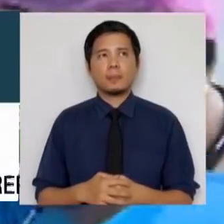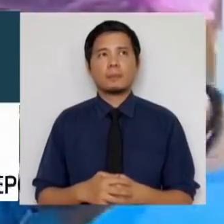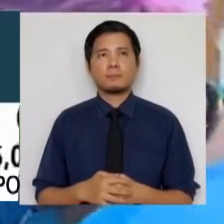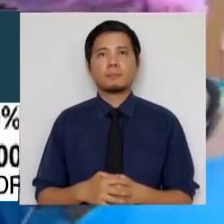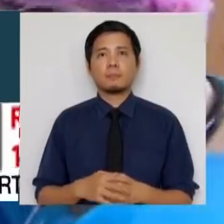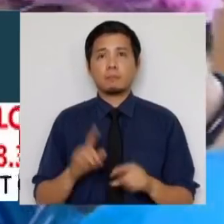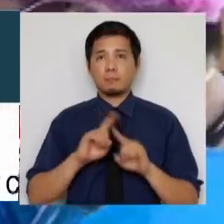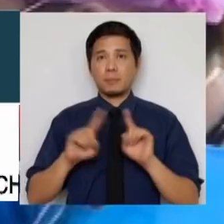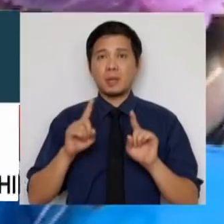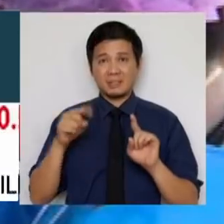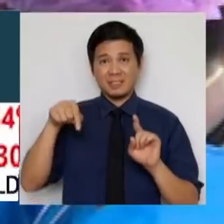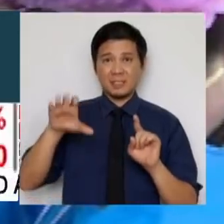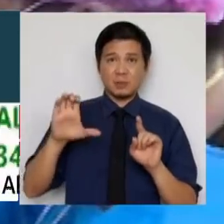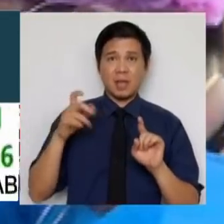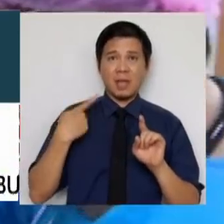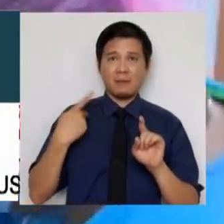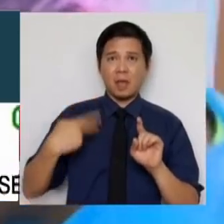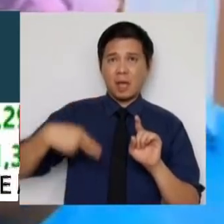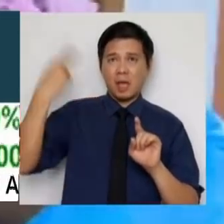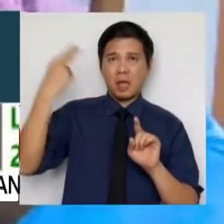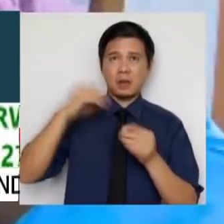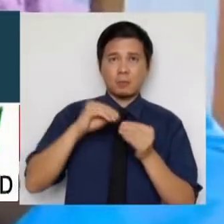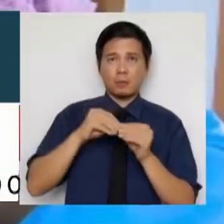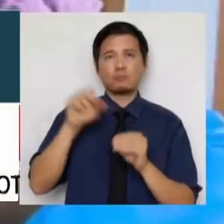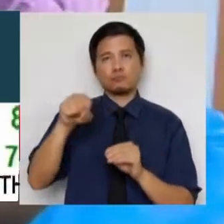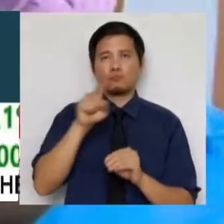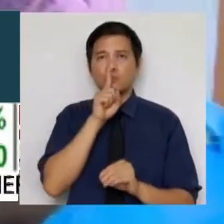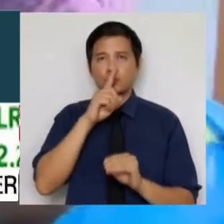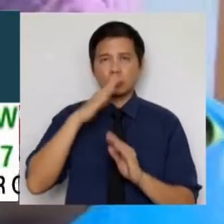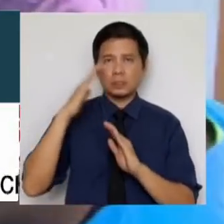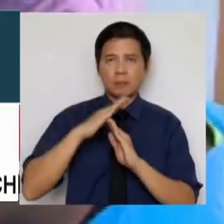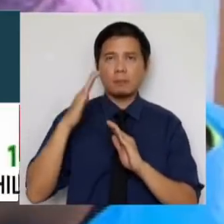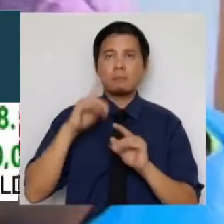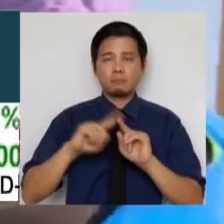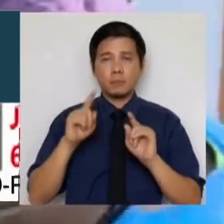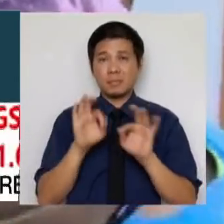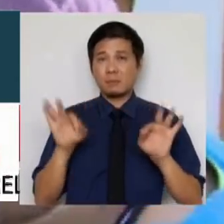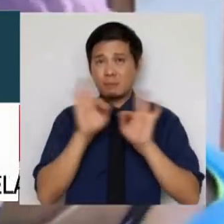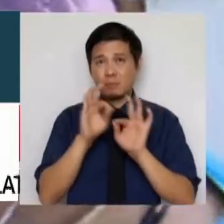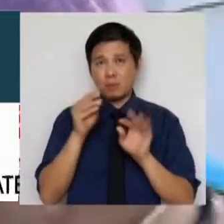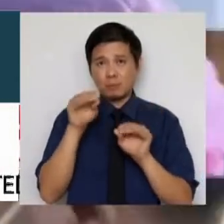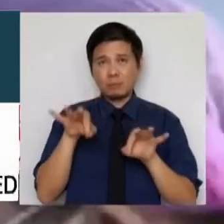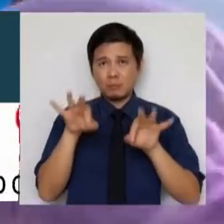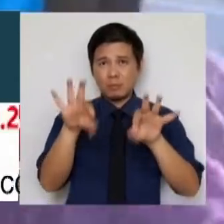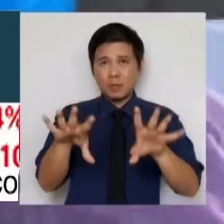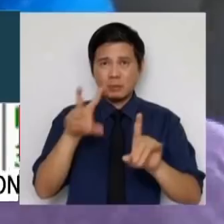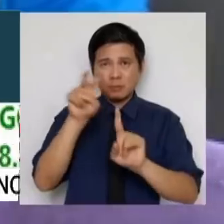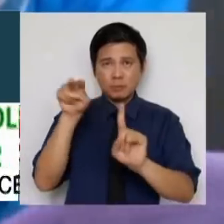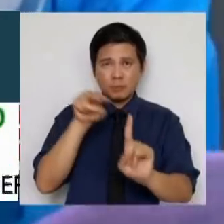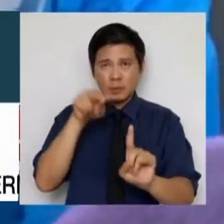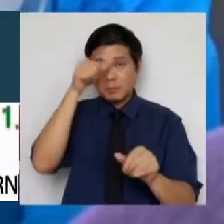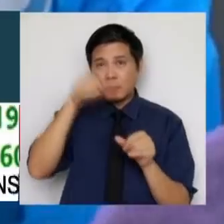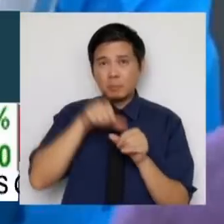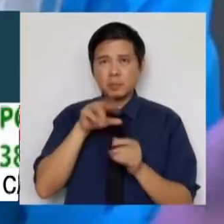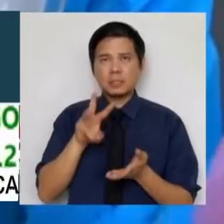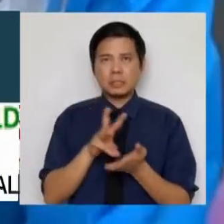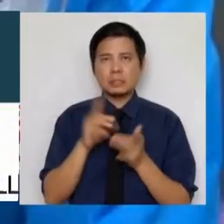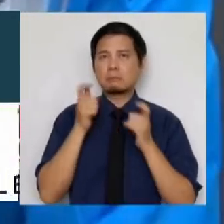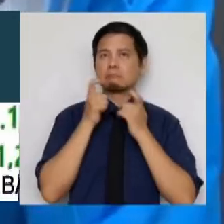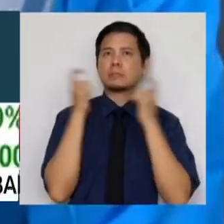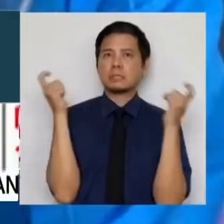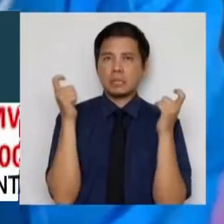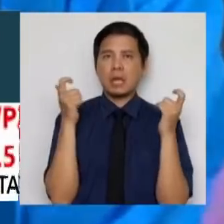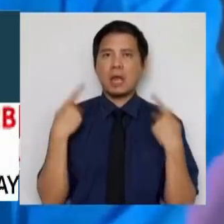number. And that is true. No? But I always want to put this into perspective, because we are the largest city with the biggest population. So I